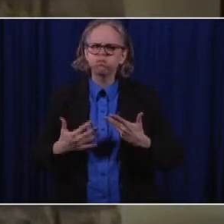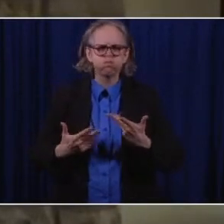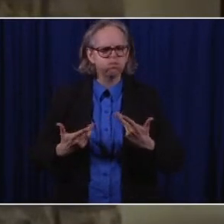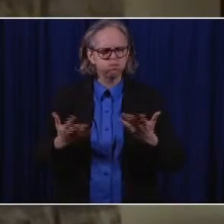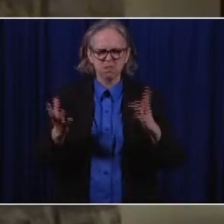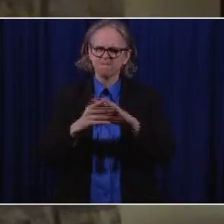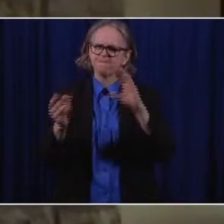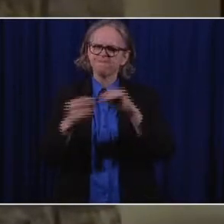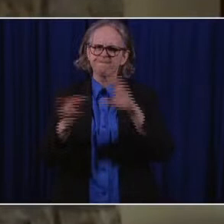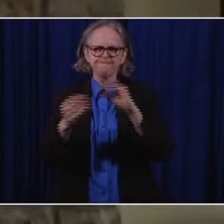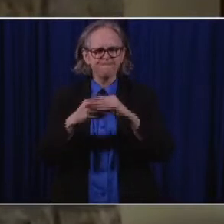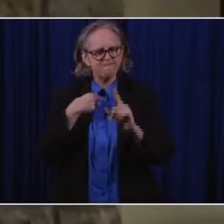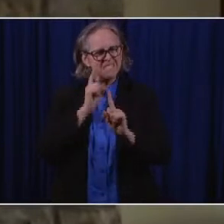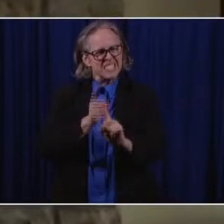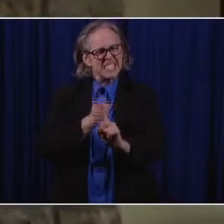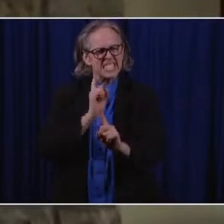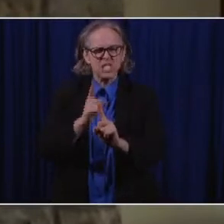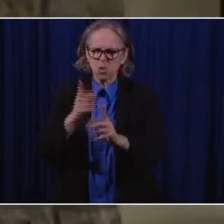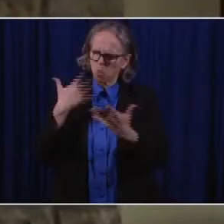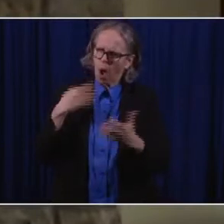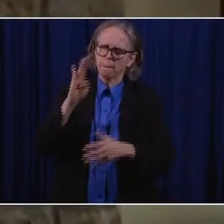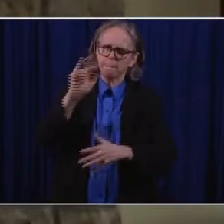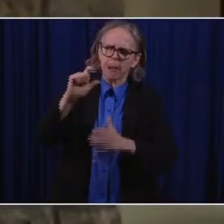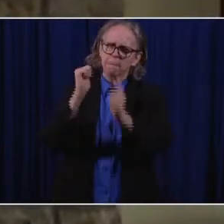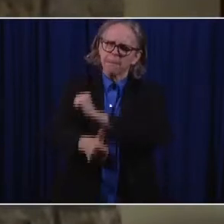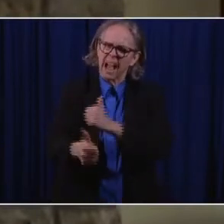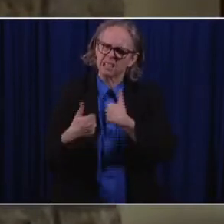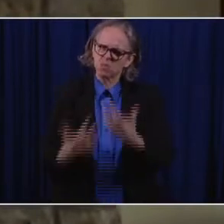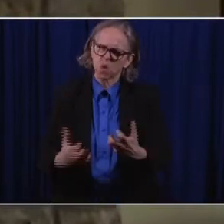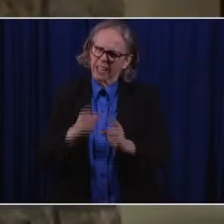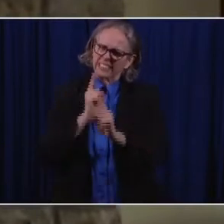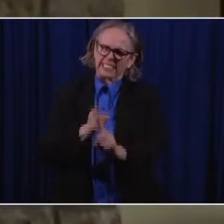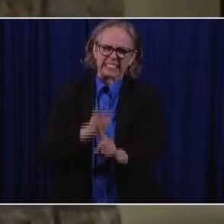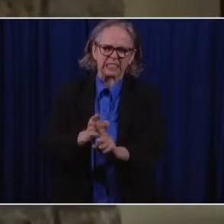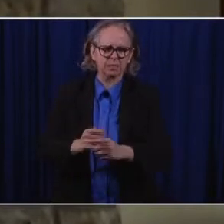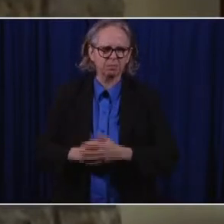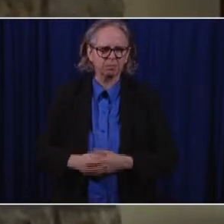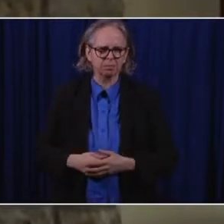press conferences. But look, the entire bill I would like to see passed.